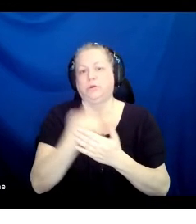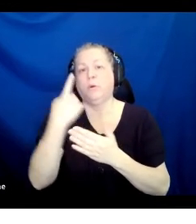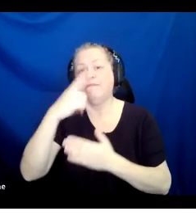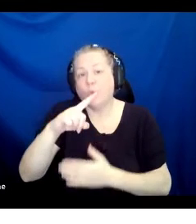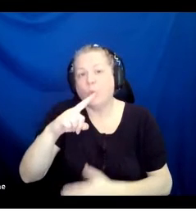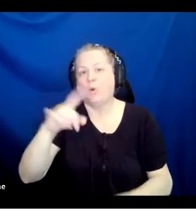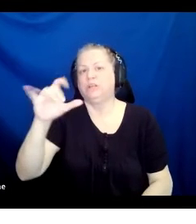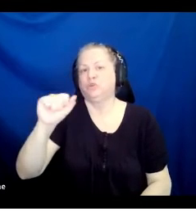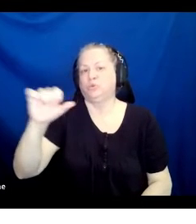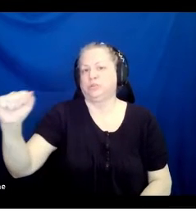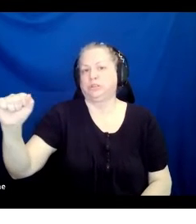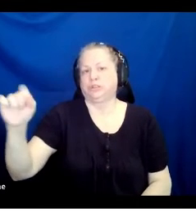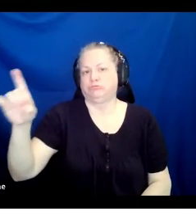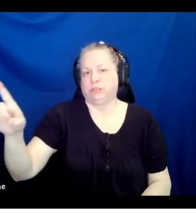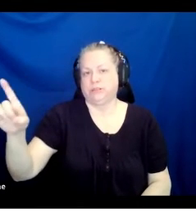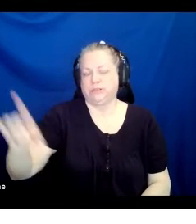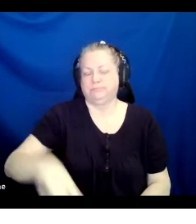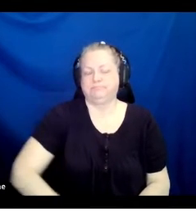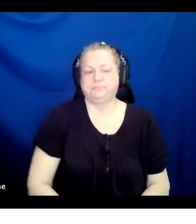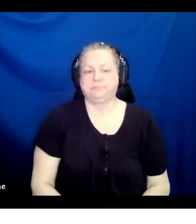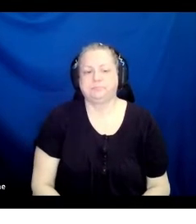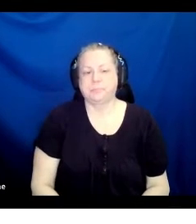Social Security Administration.